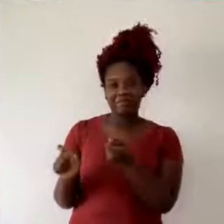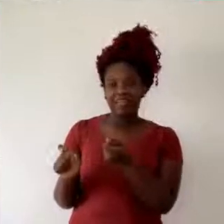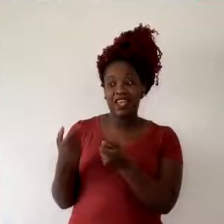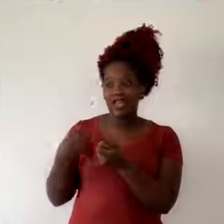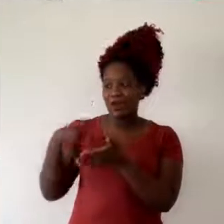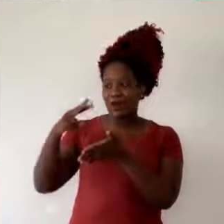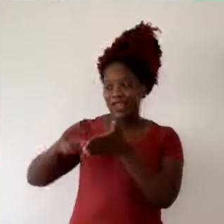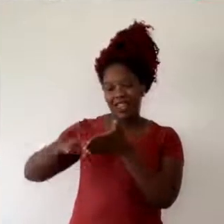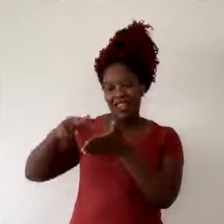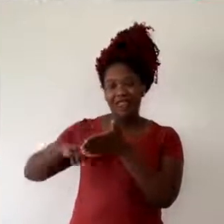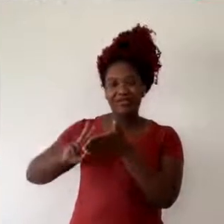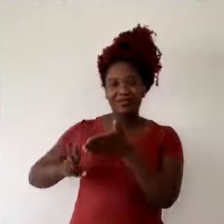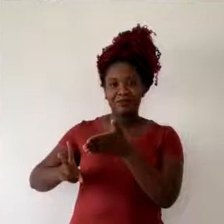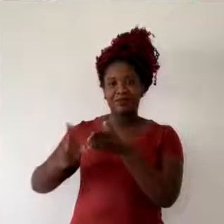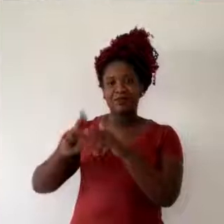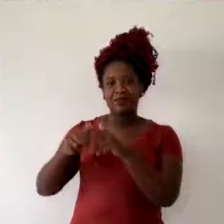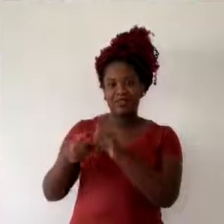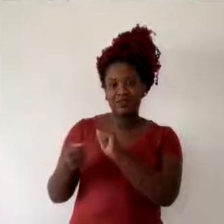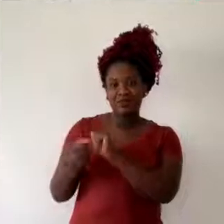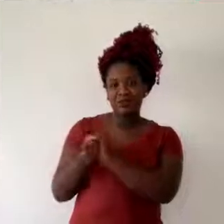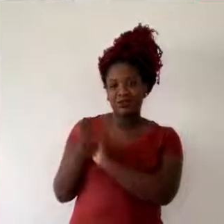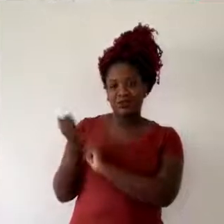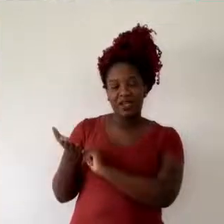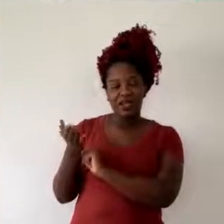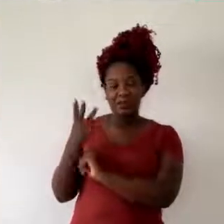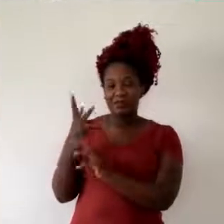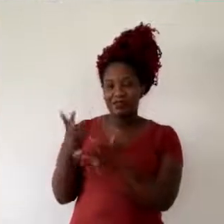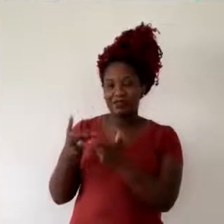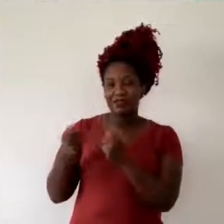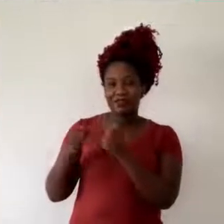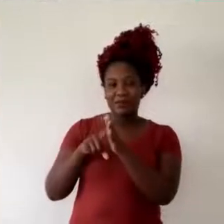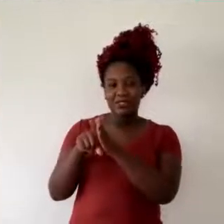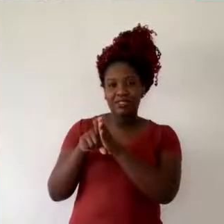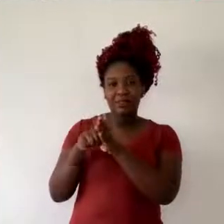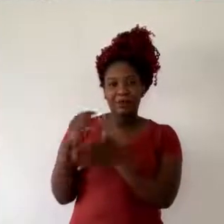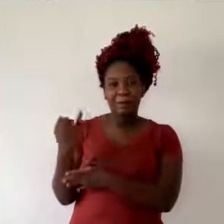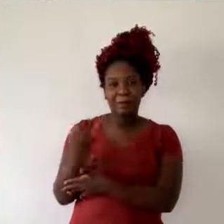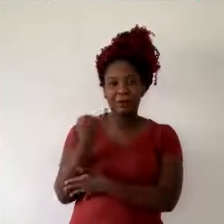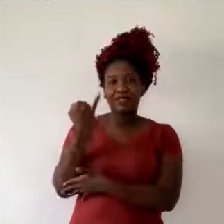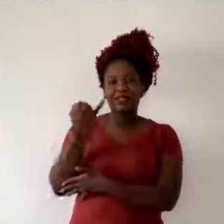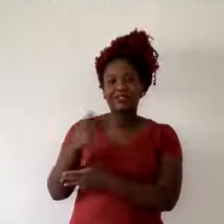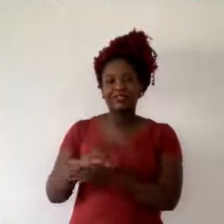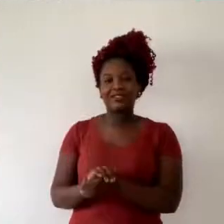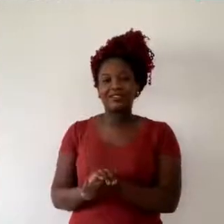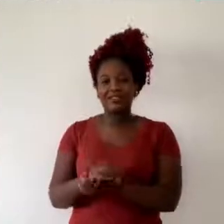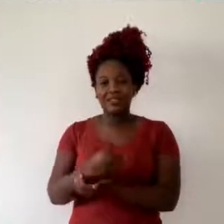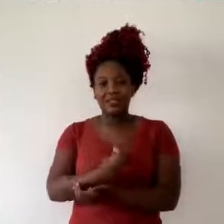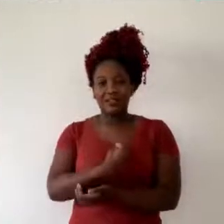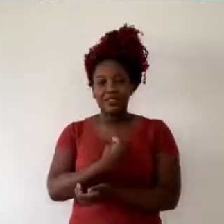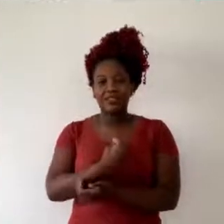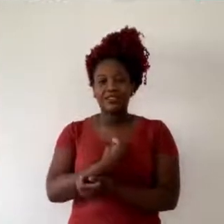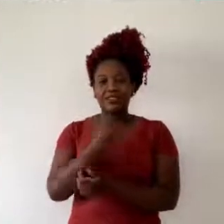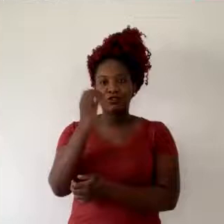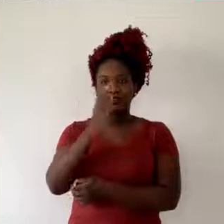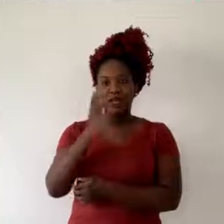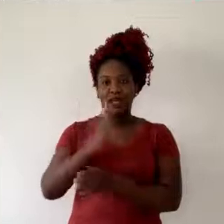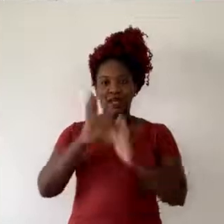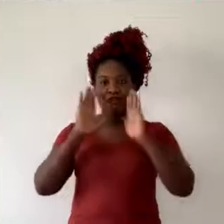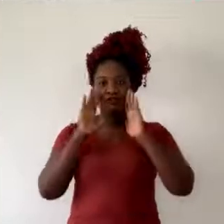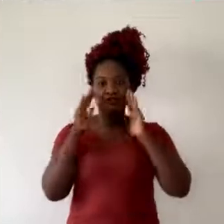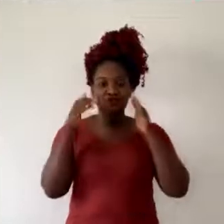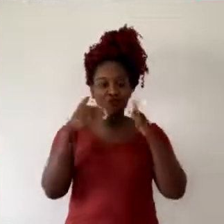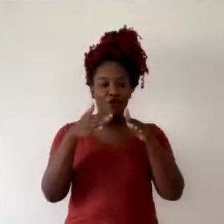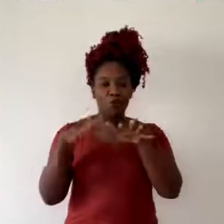been reading, and it's wonderful to be here with her. She's a very important researcher, and also to be a part of the